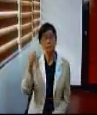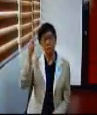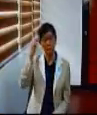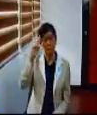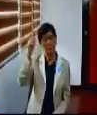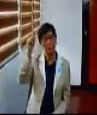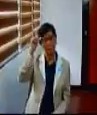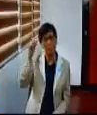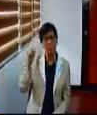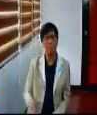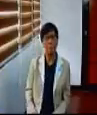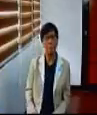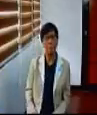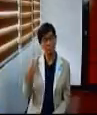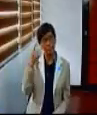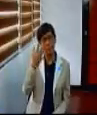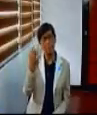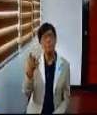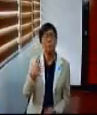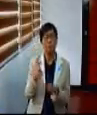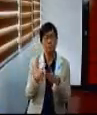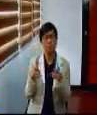Rado, for your very